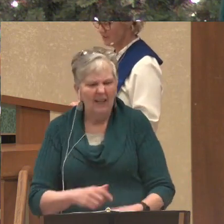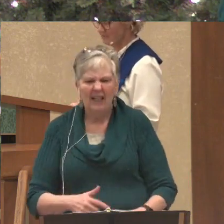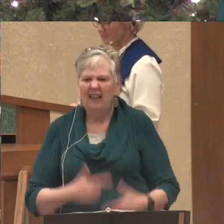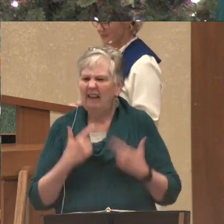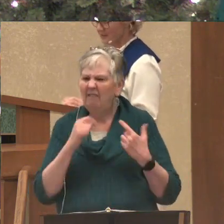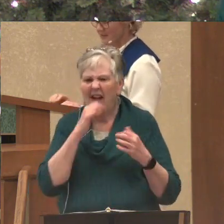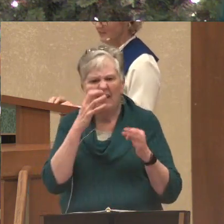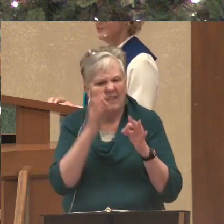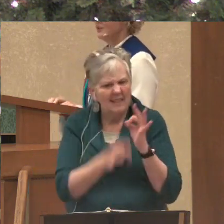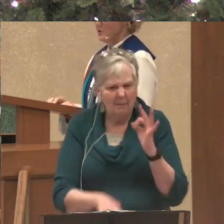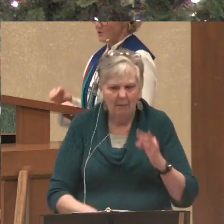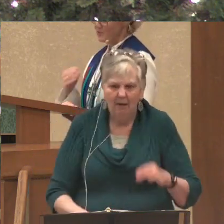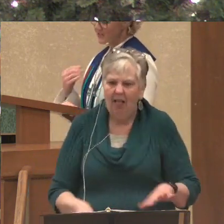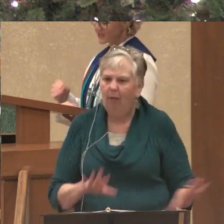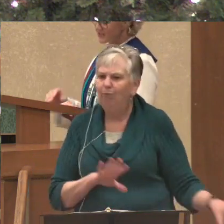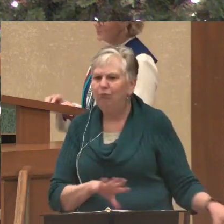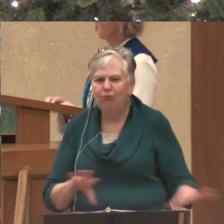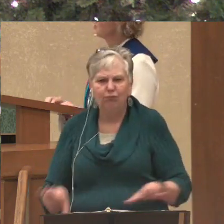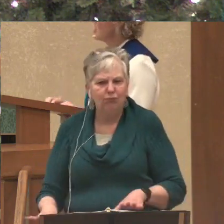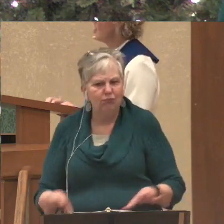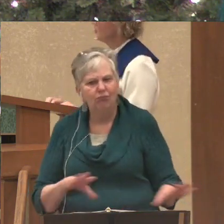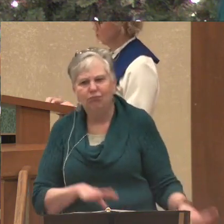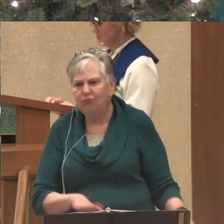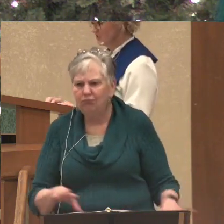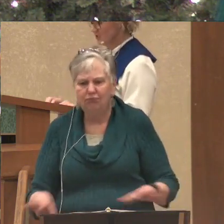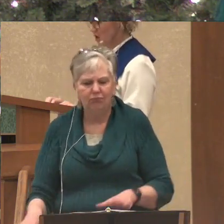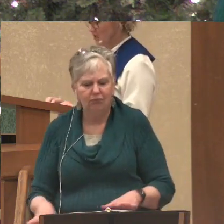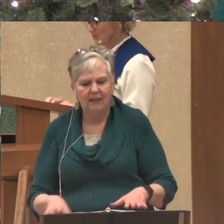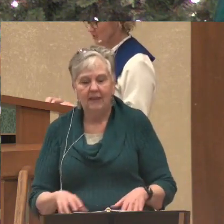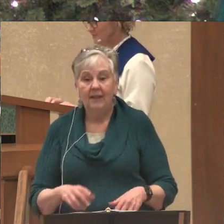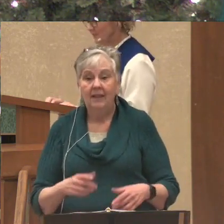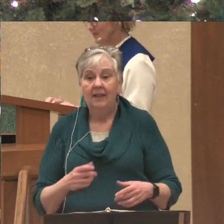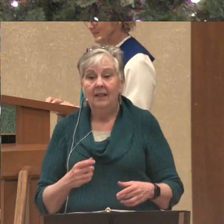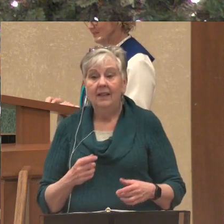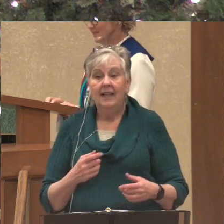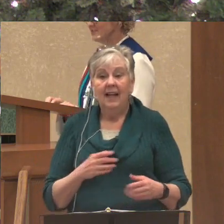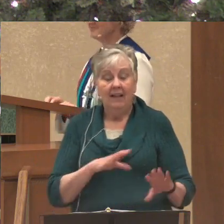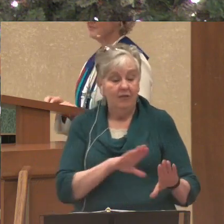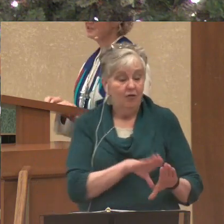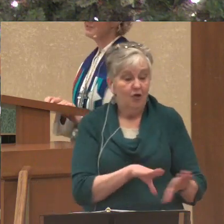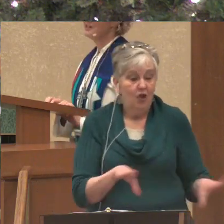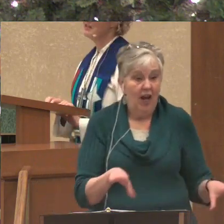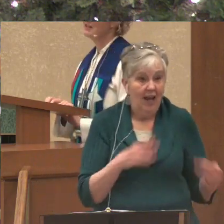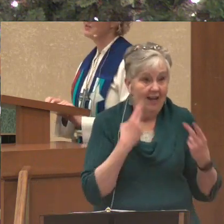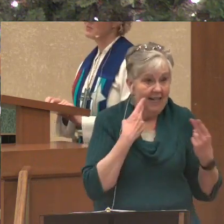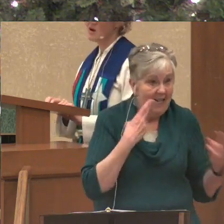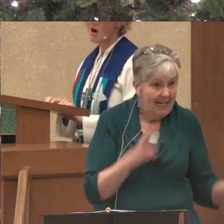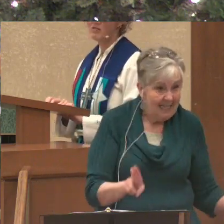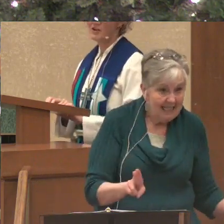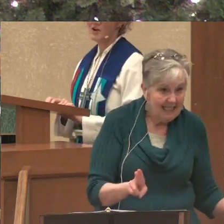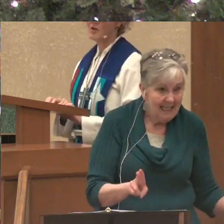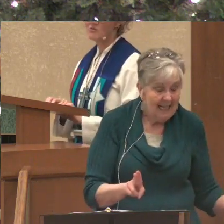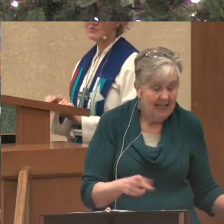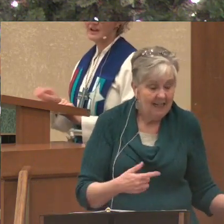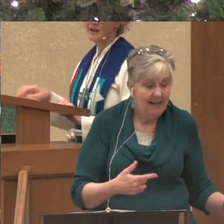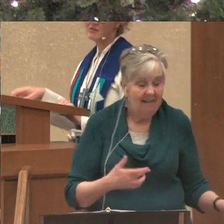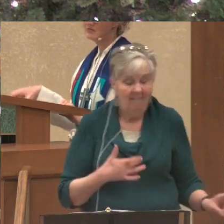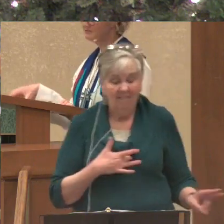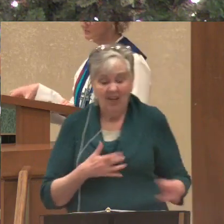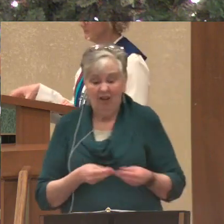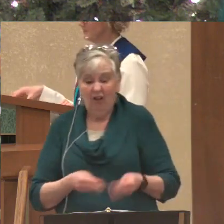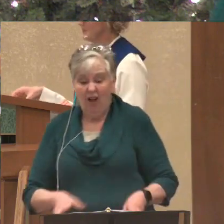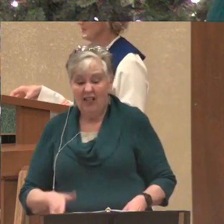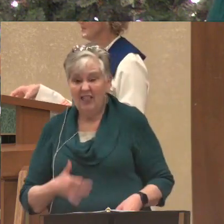carefree. When the innocence of childhood gets lost, it can feel like we're all on our own now.